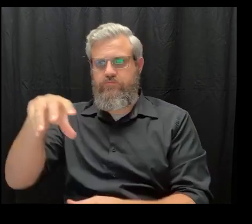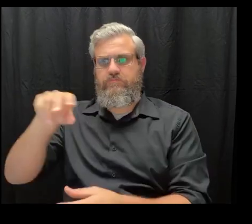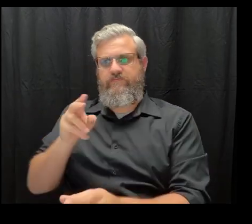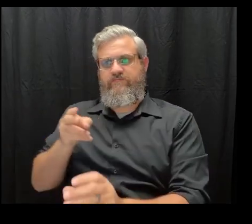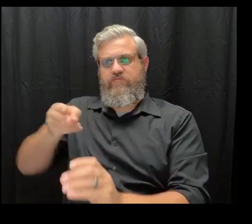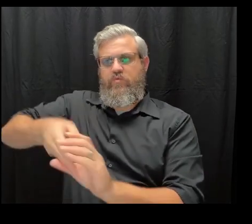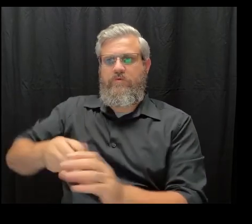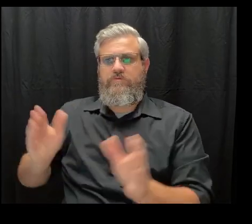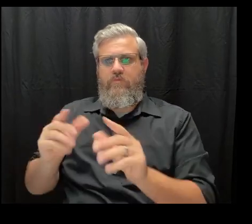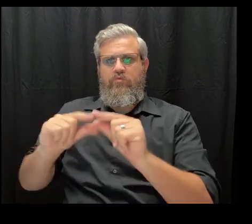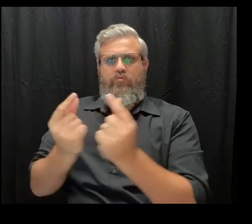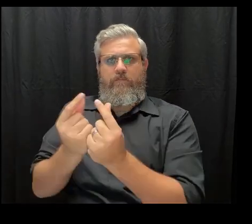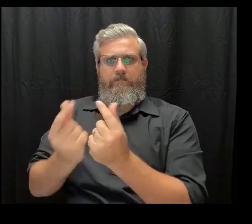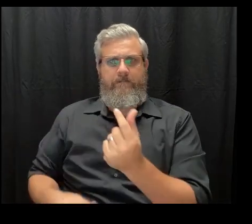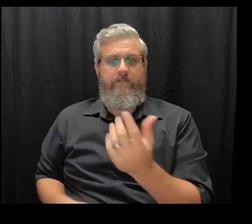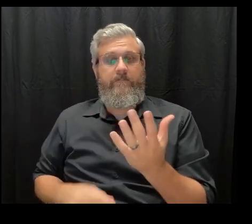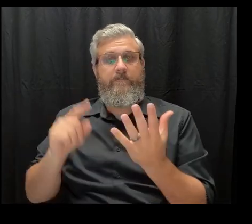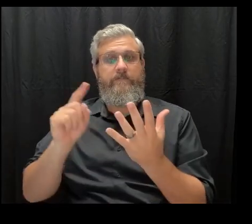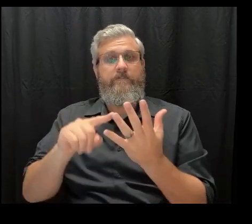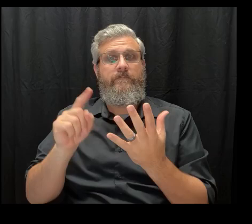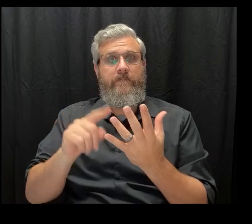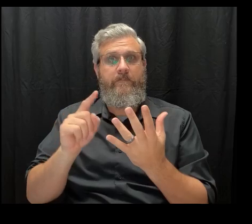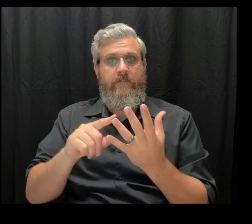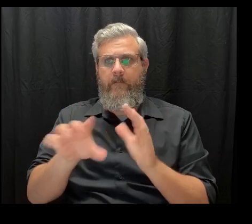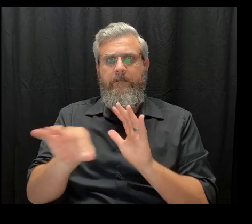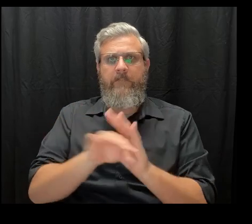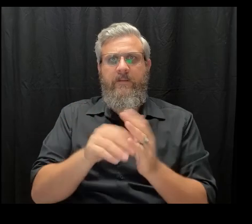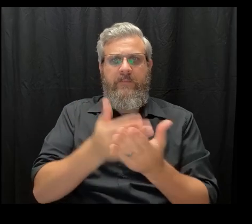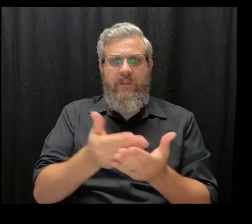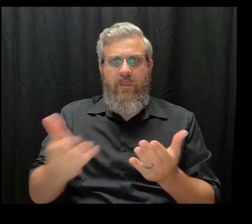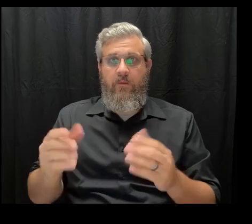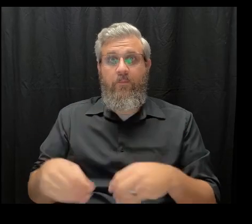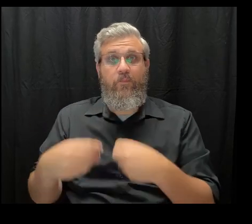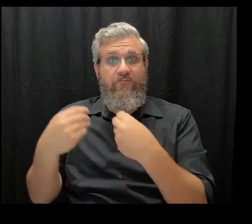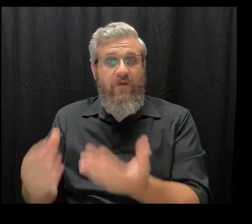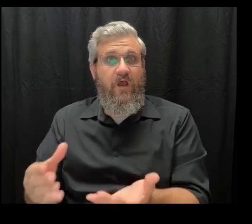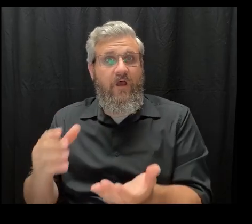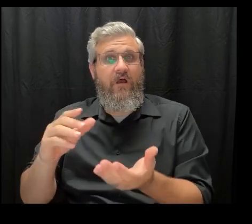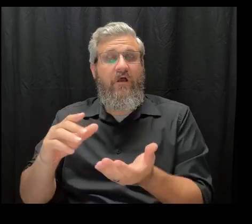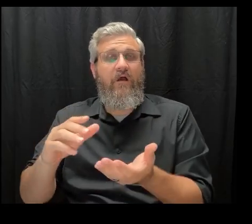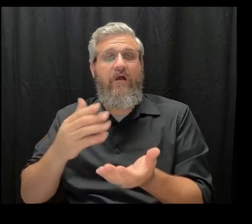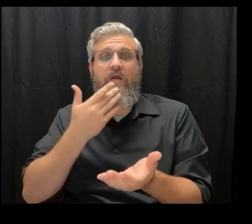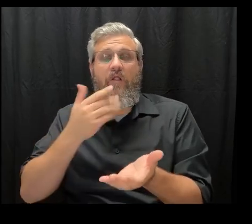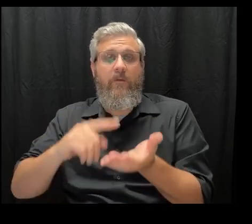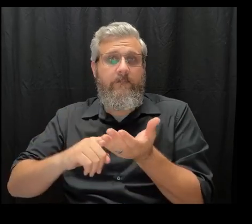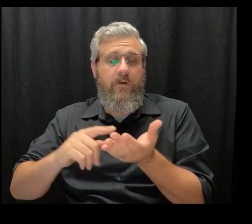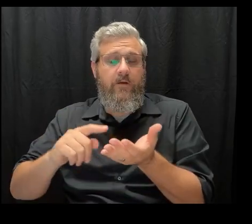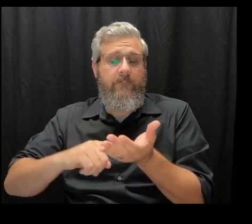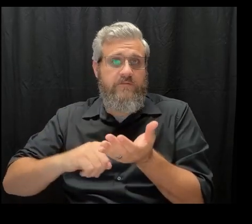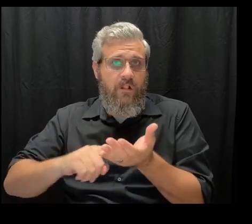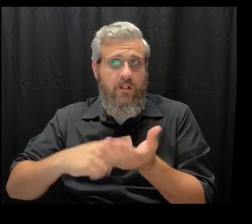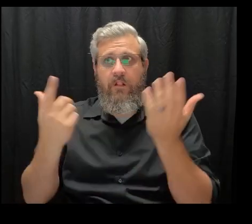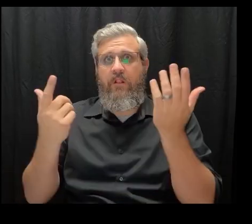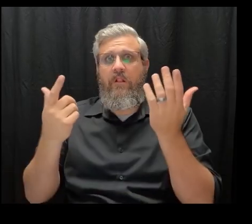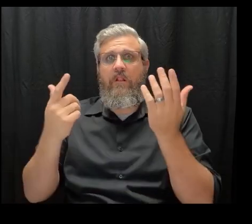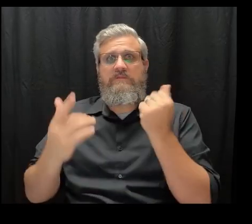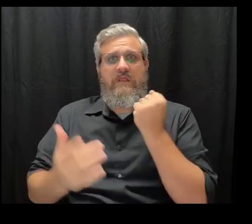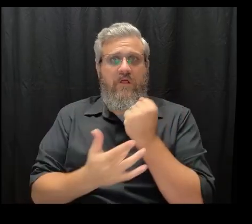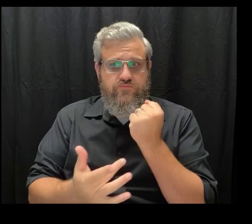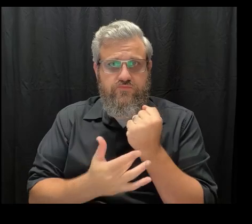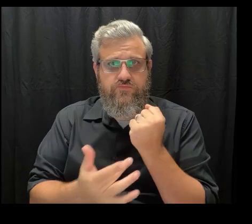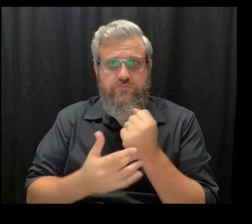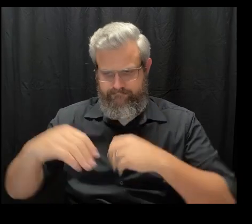Choice of materials. Offer different tools such as colored pencils, digital devices, or manipulatives so that students can select